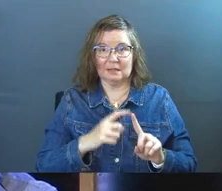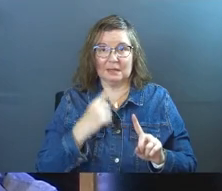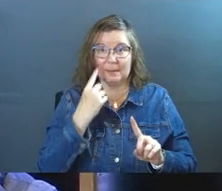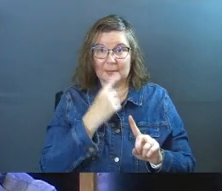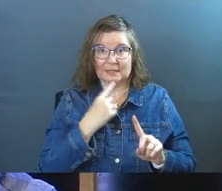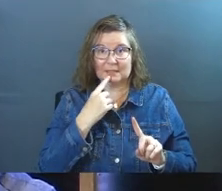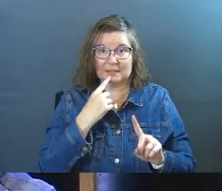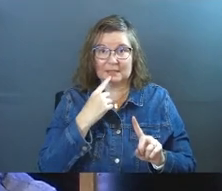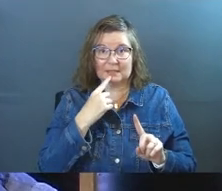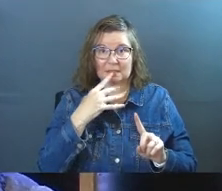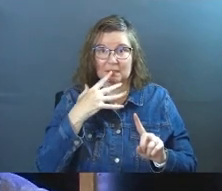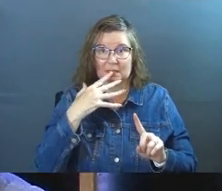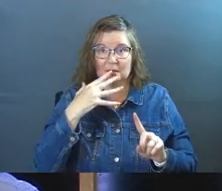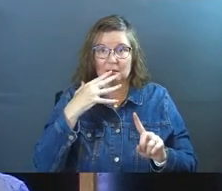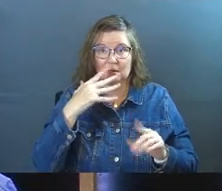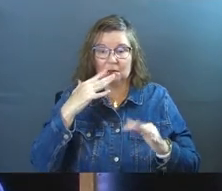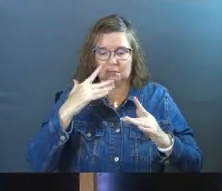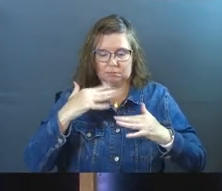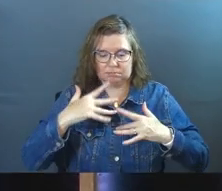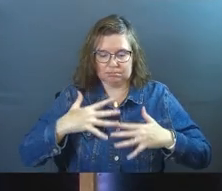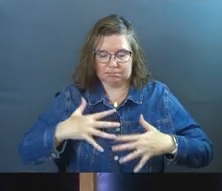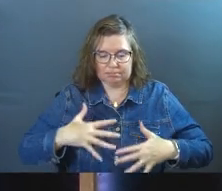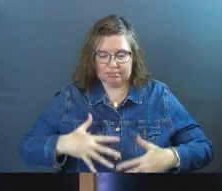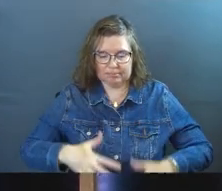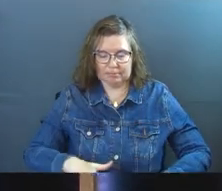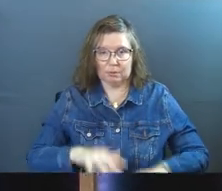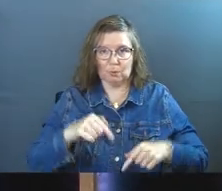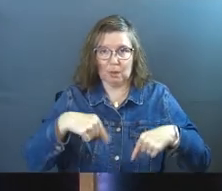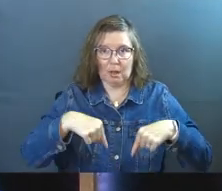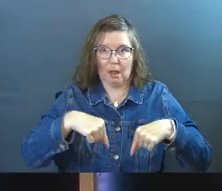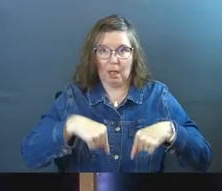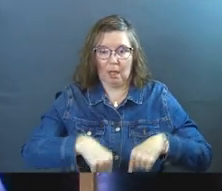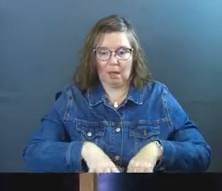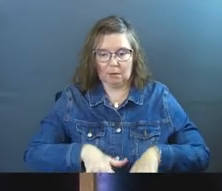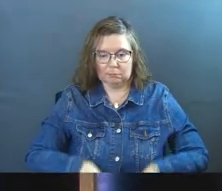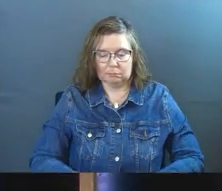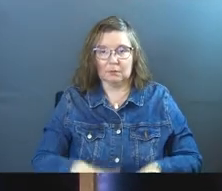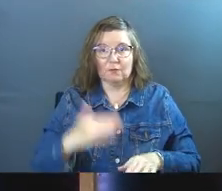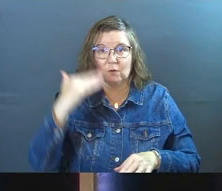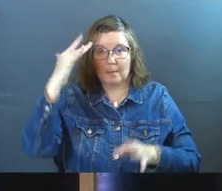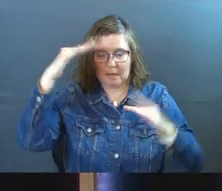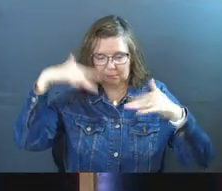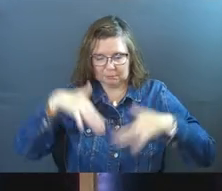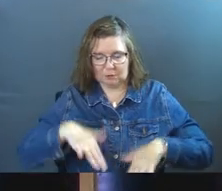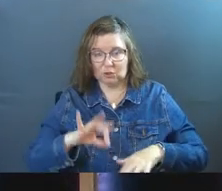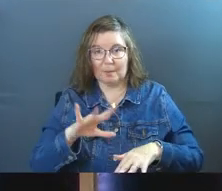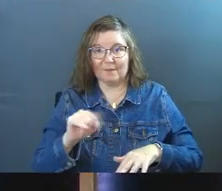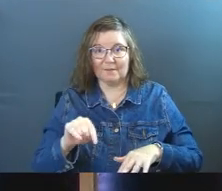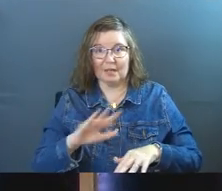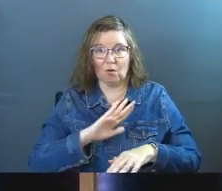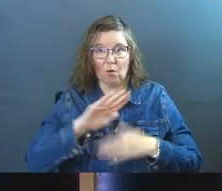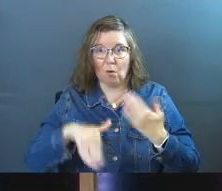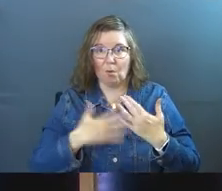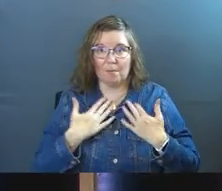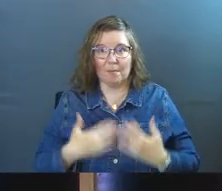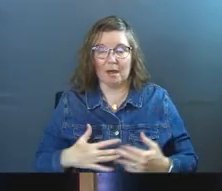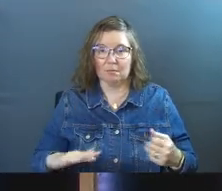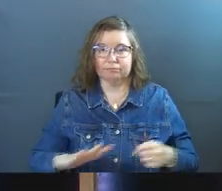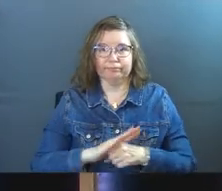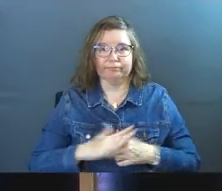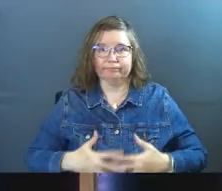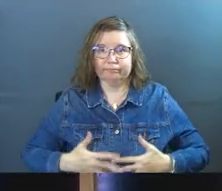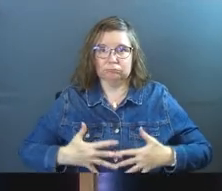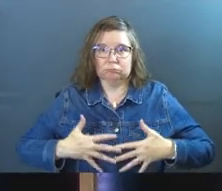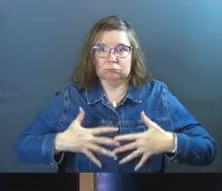from his lips quivering to the legs that gave way beneath him. He's saying, from my head all the way down to my feet.